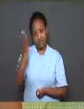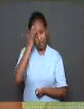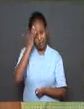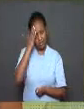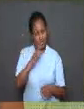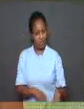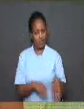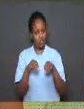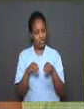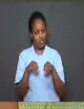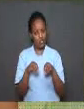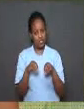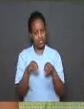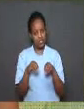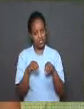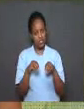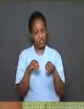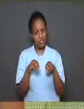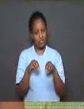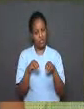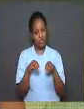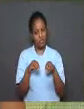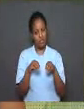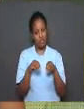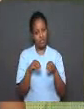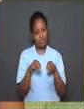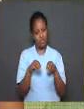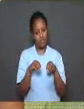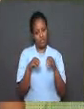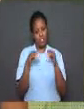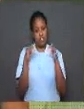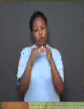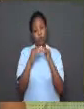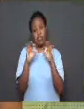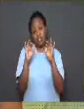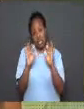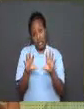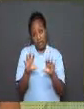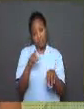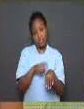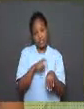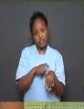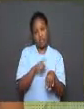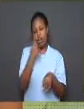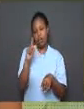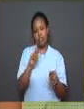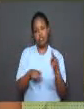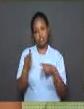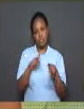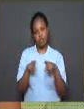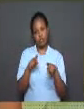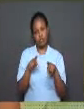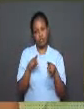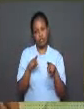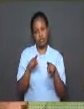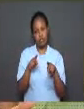know, students, when there is a situation of inequality, some people are